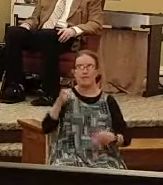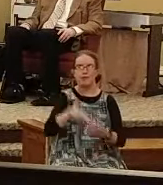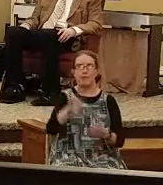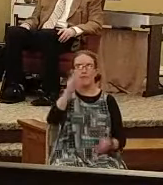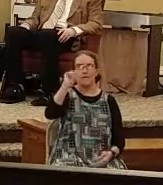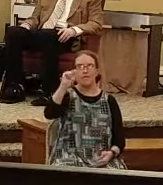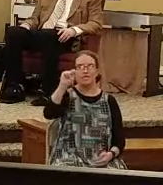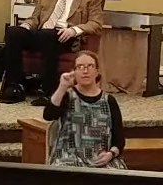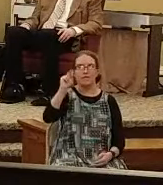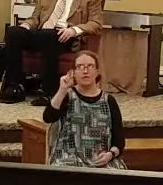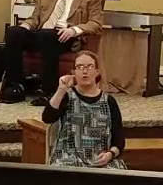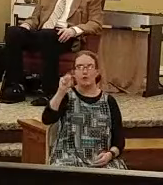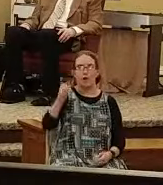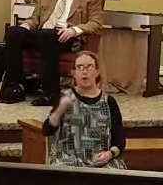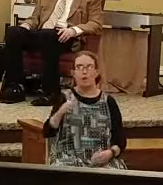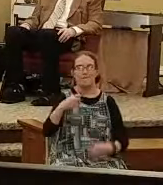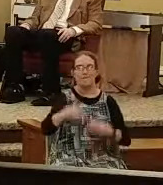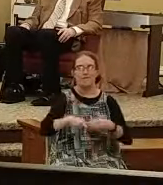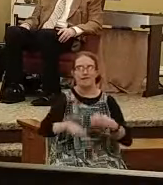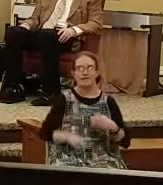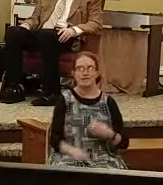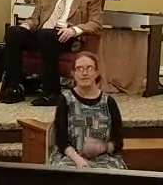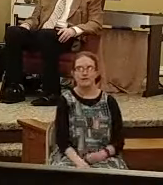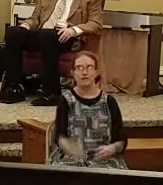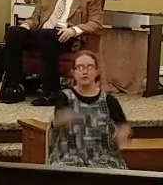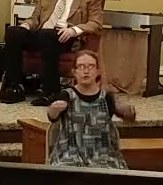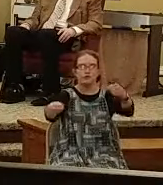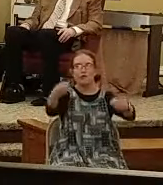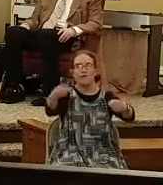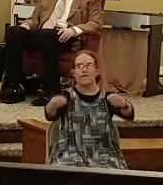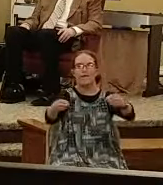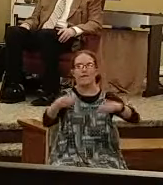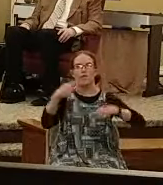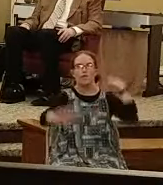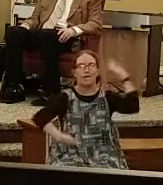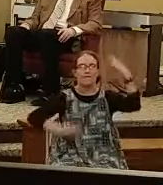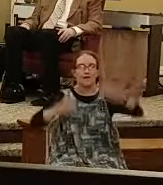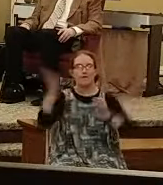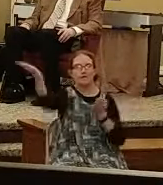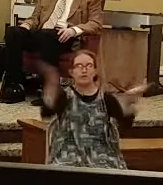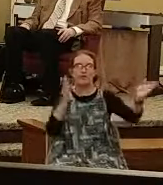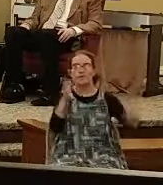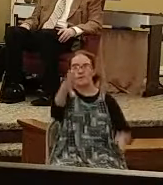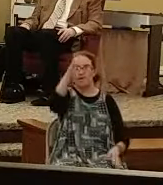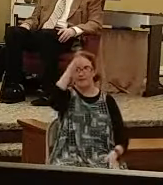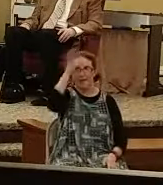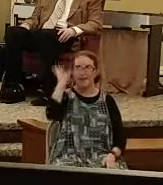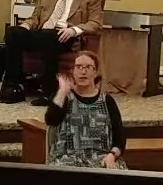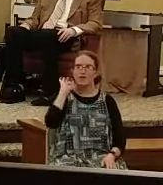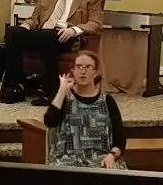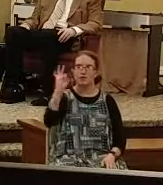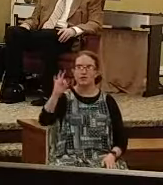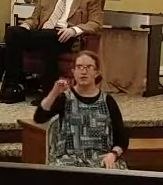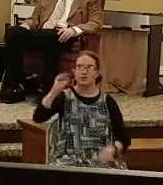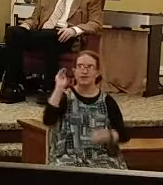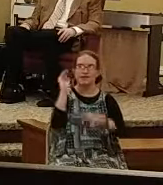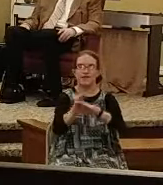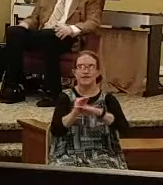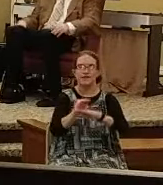Vietnam War, and we are driving to a revival service that my dad is going to be preaching that